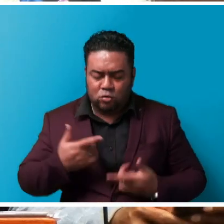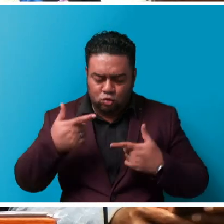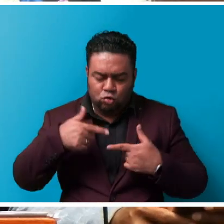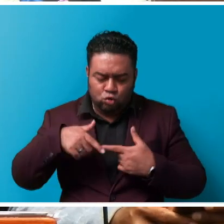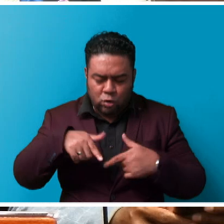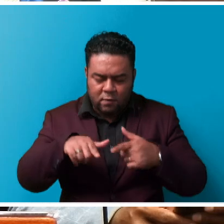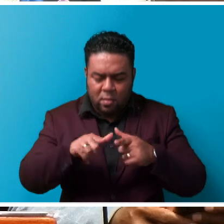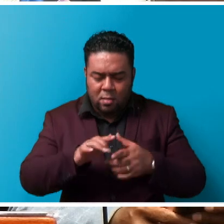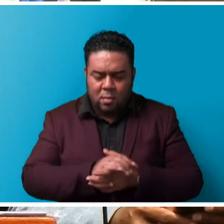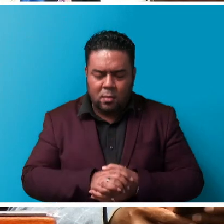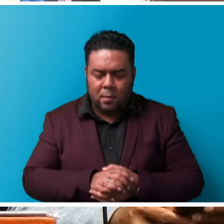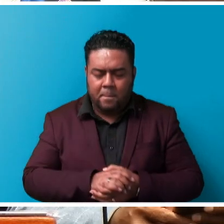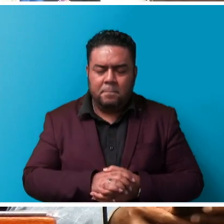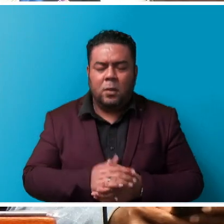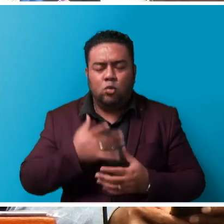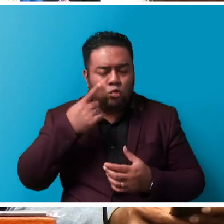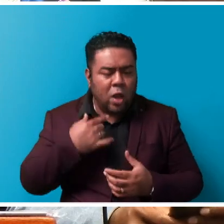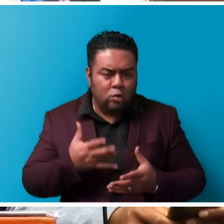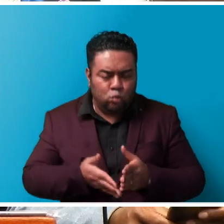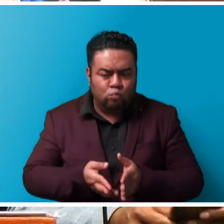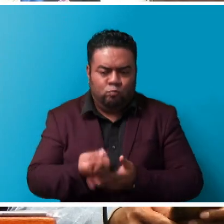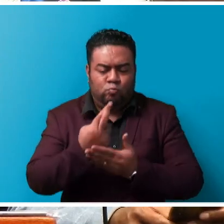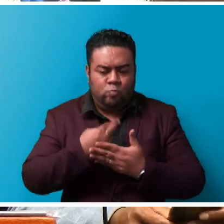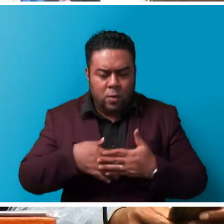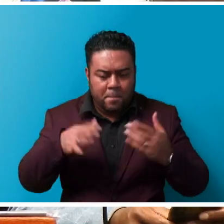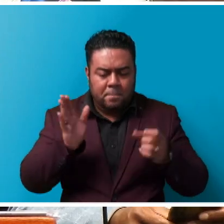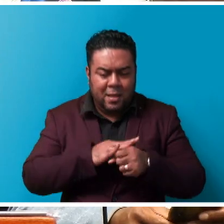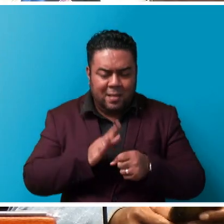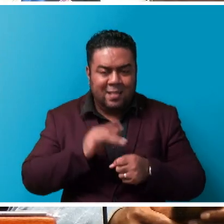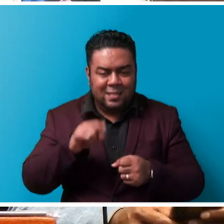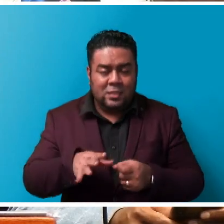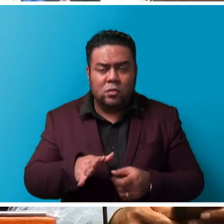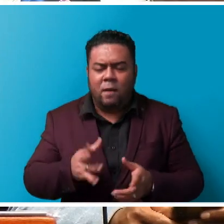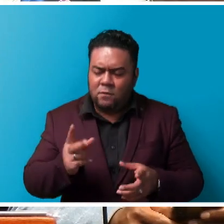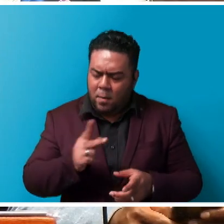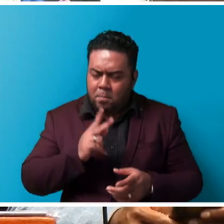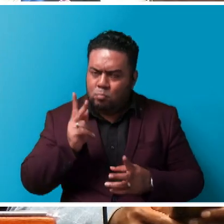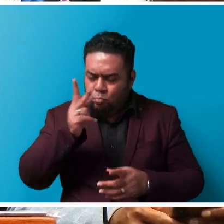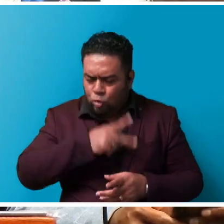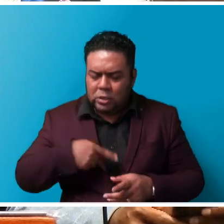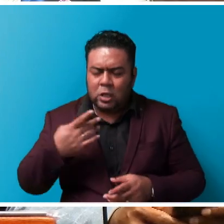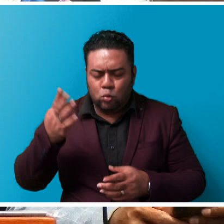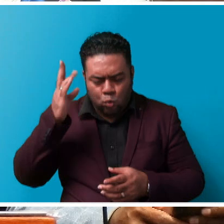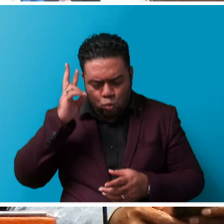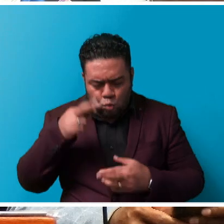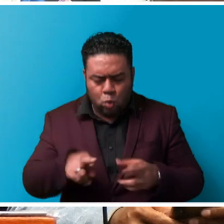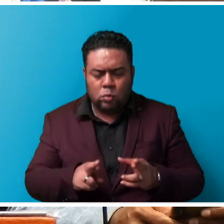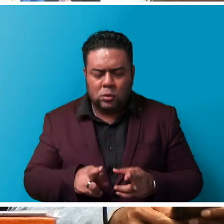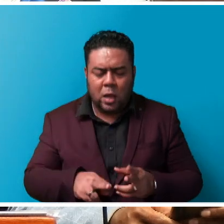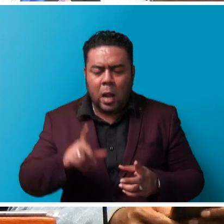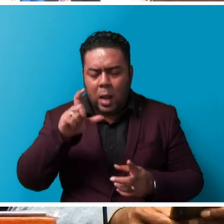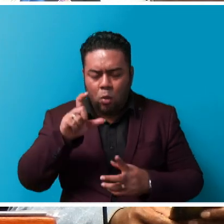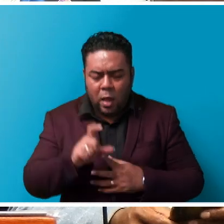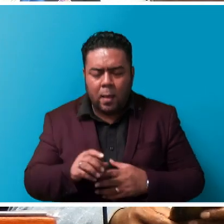rehabilitate those areas. Of course, there are ongoing upgrades to Princess Road. There are other upgrades, Lodala Bay Road, Kalsa